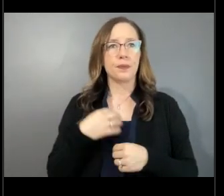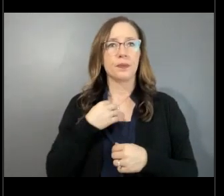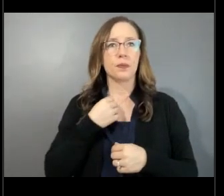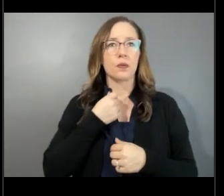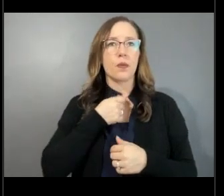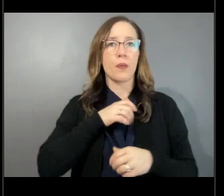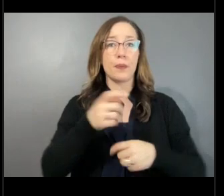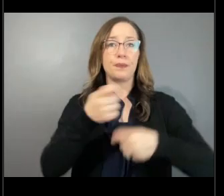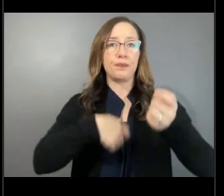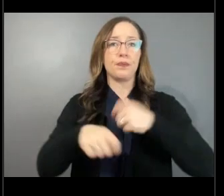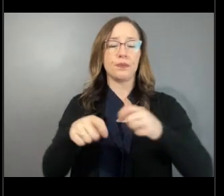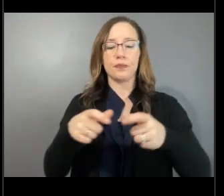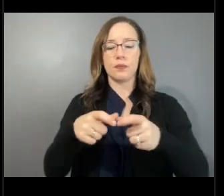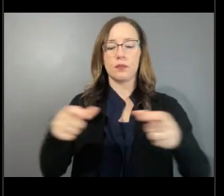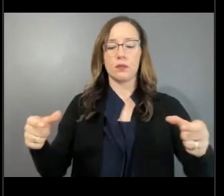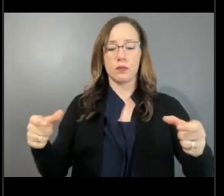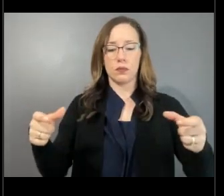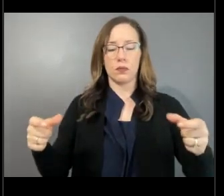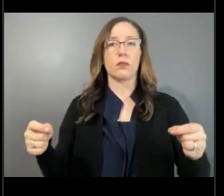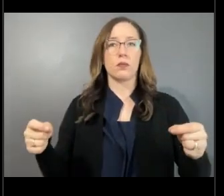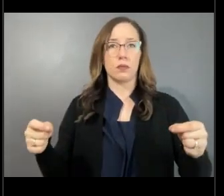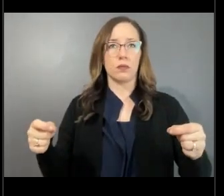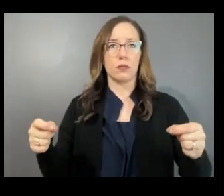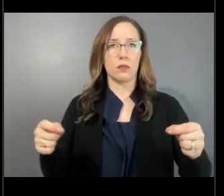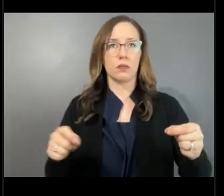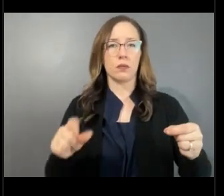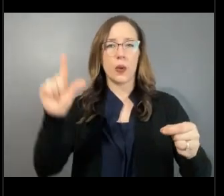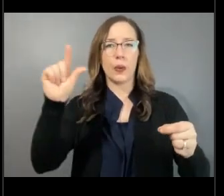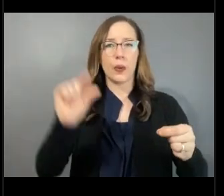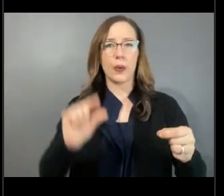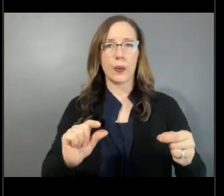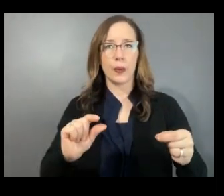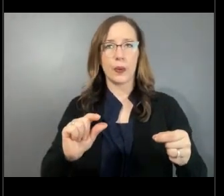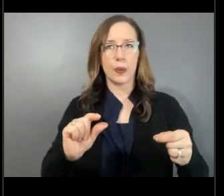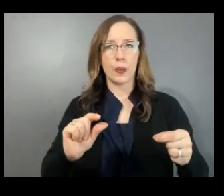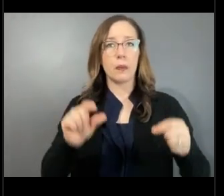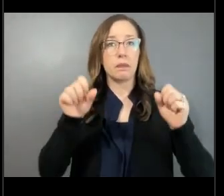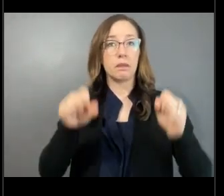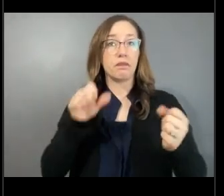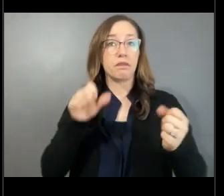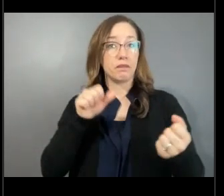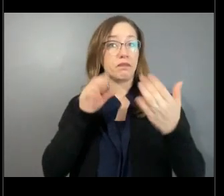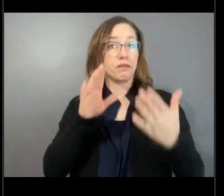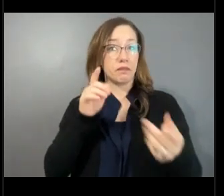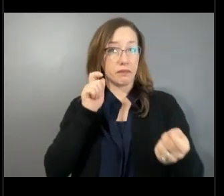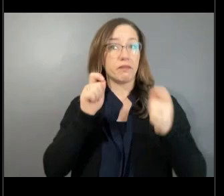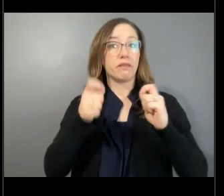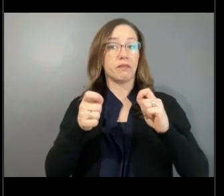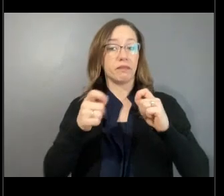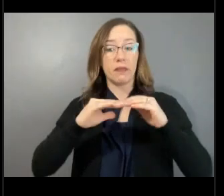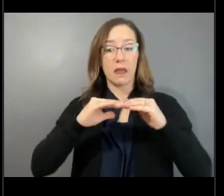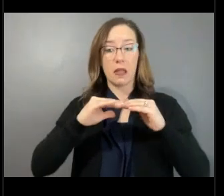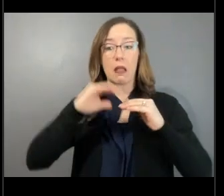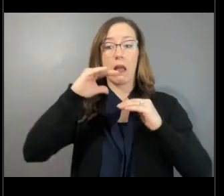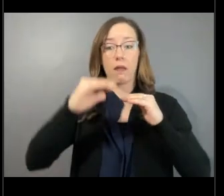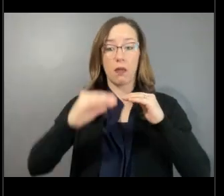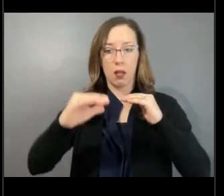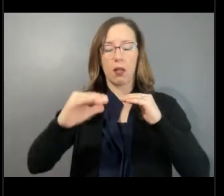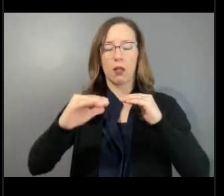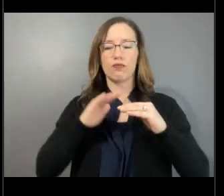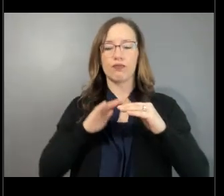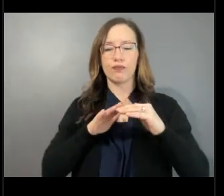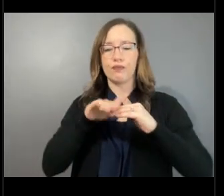Replacing thresholds with low profiles can address changes in level at the